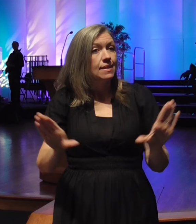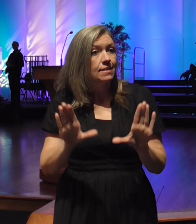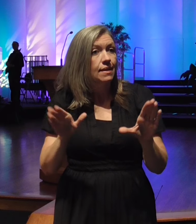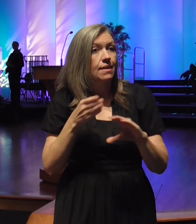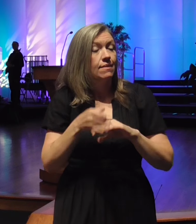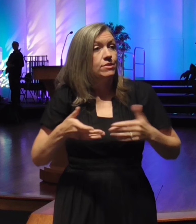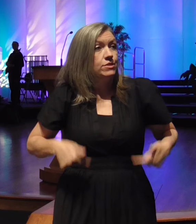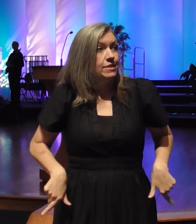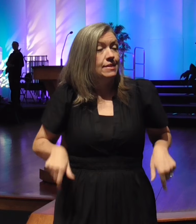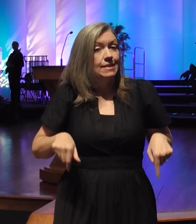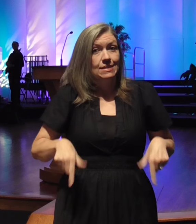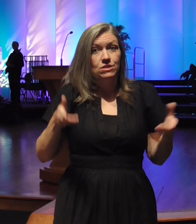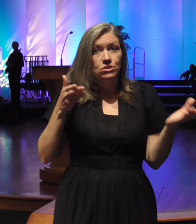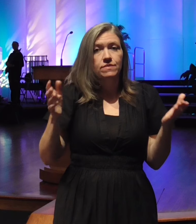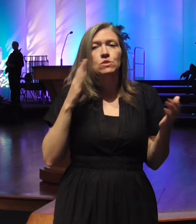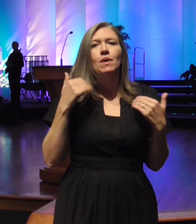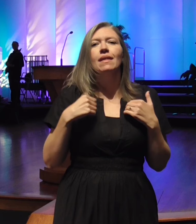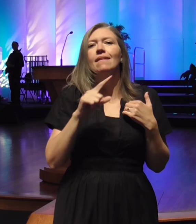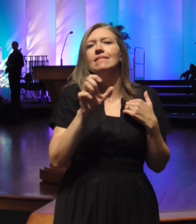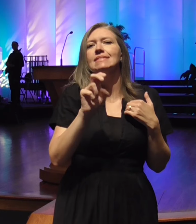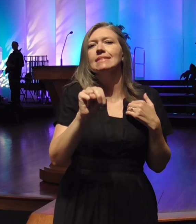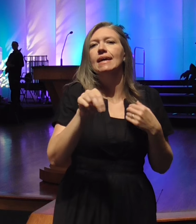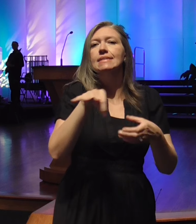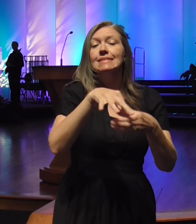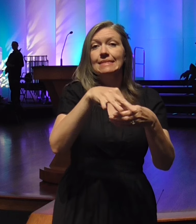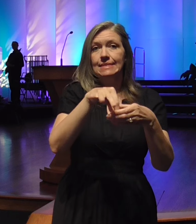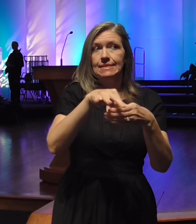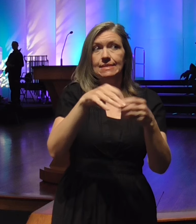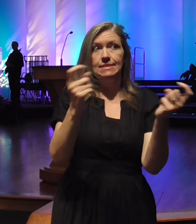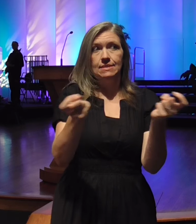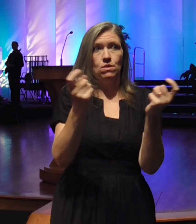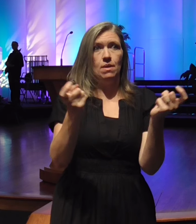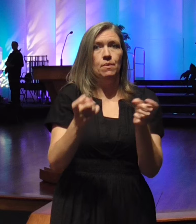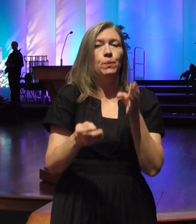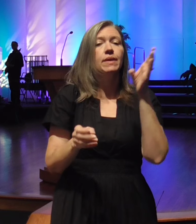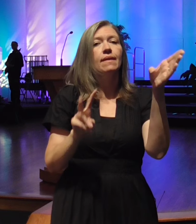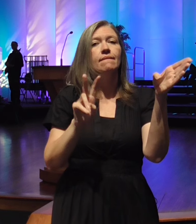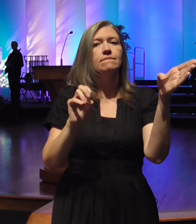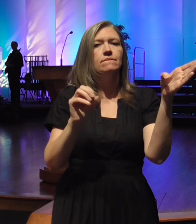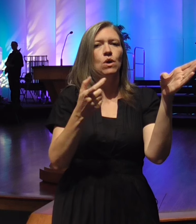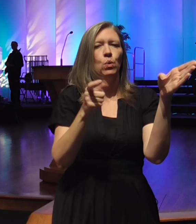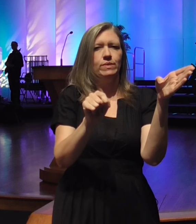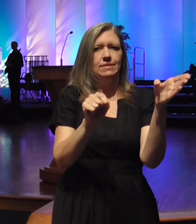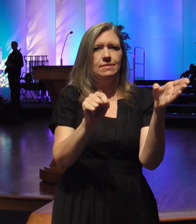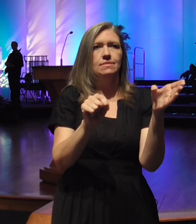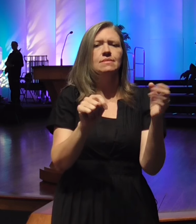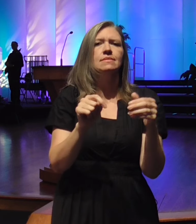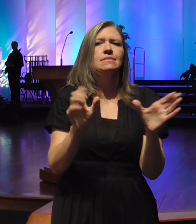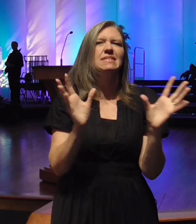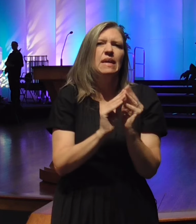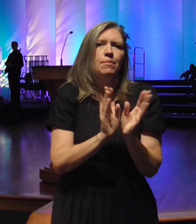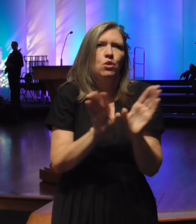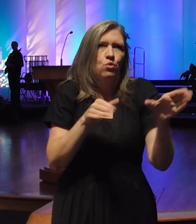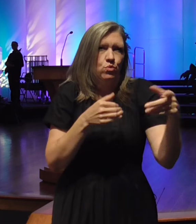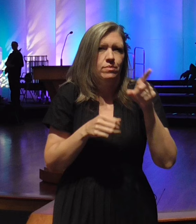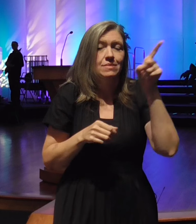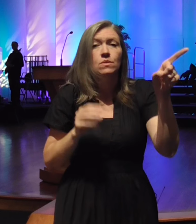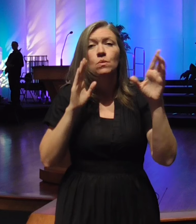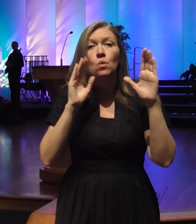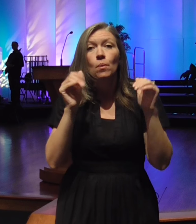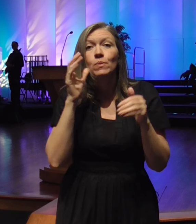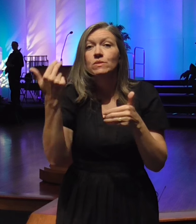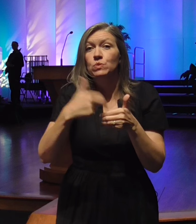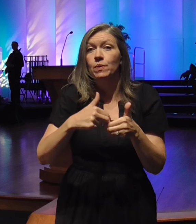this morning. Thank you, Josh. Grateful for you. And yes, so next Sunday, after the Sunday service, we're going to have a